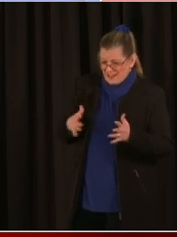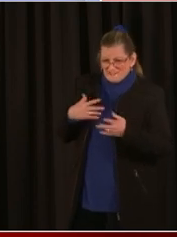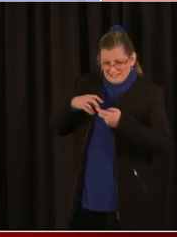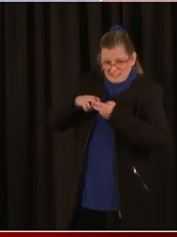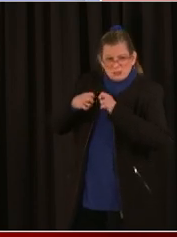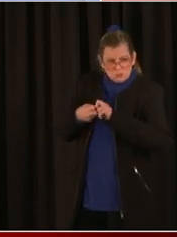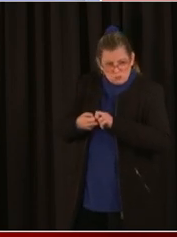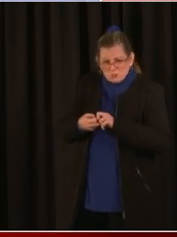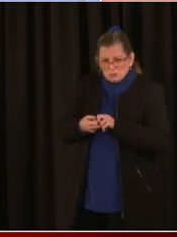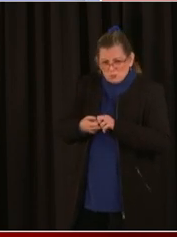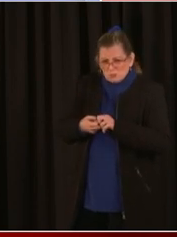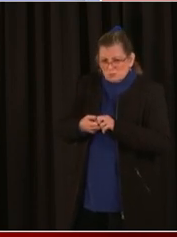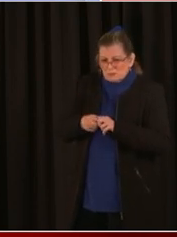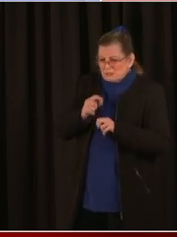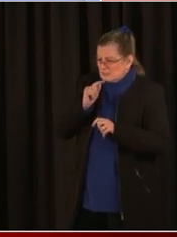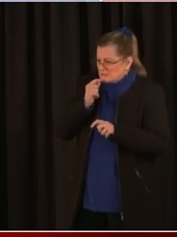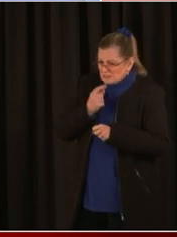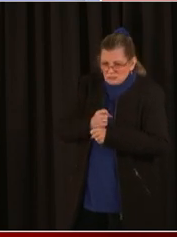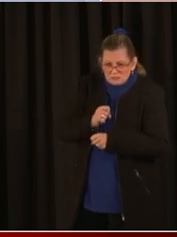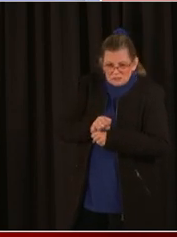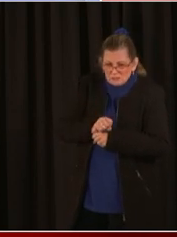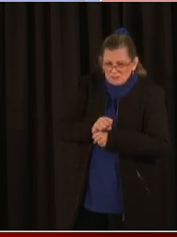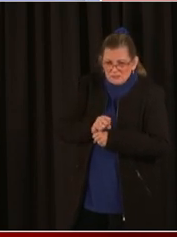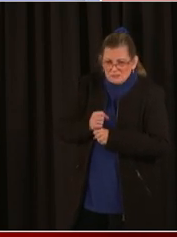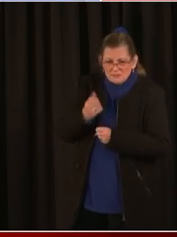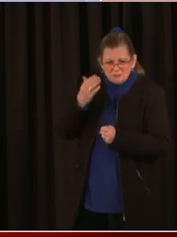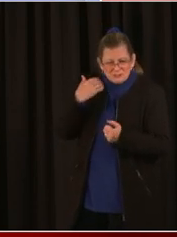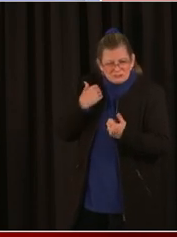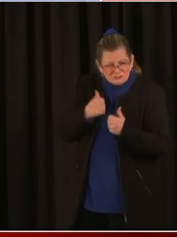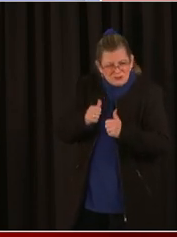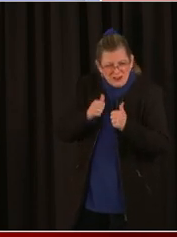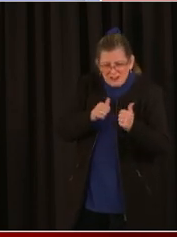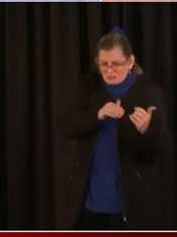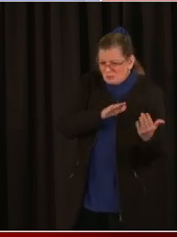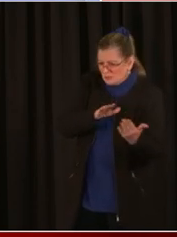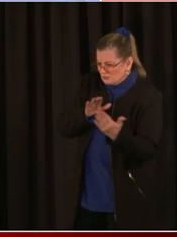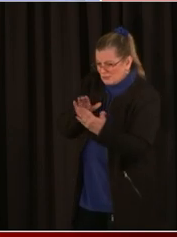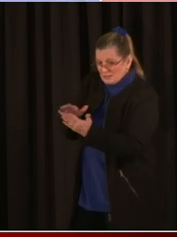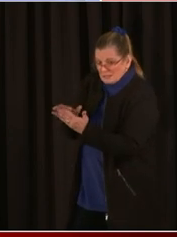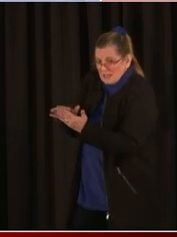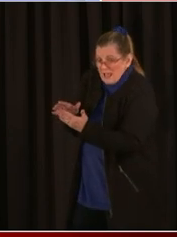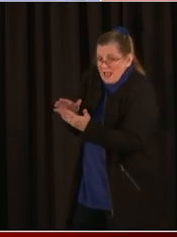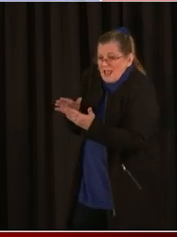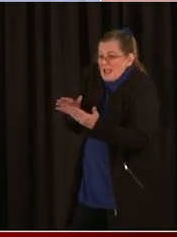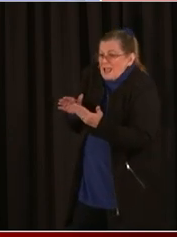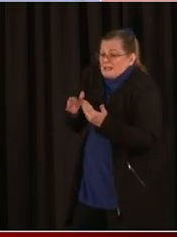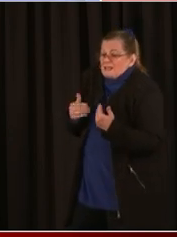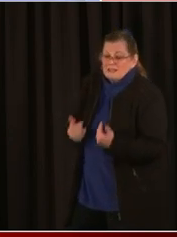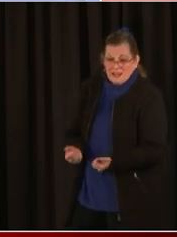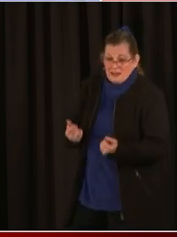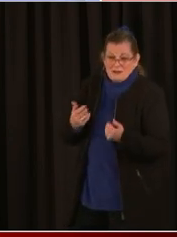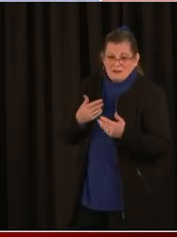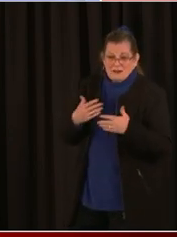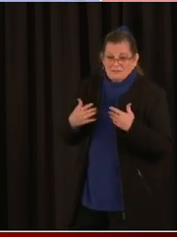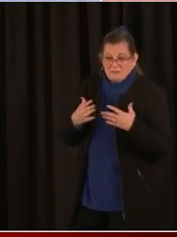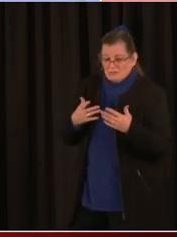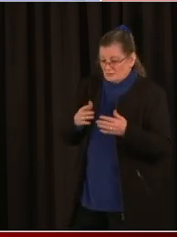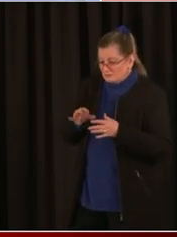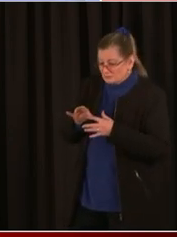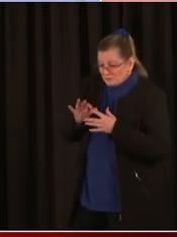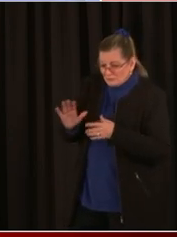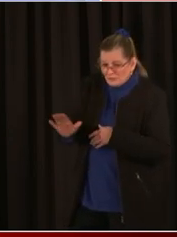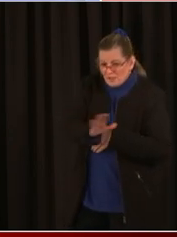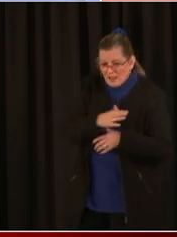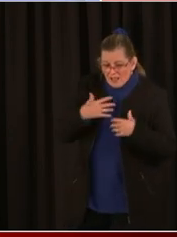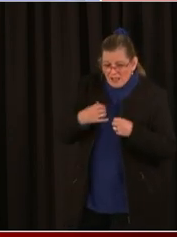issues that are not insignificant when we try to address health inequities, right? So you have, even amongst our healthcare workers and